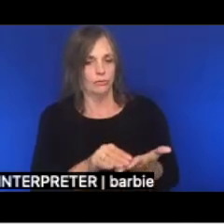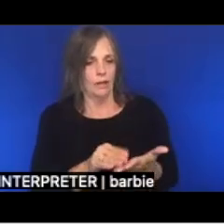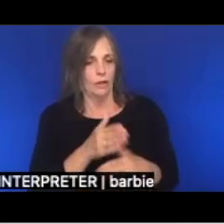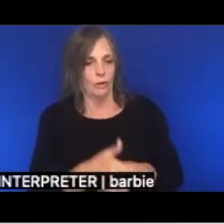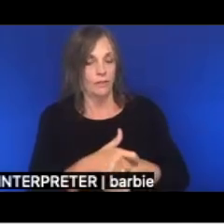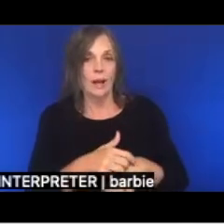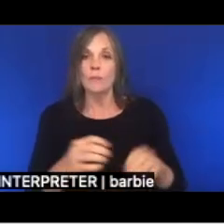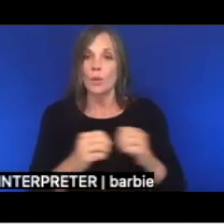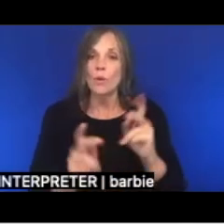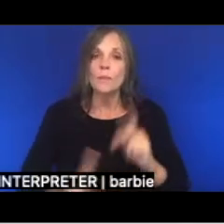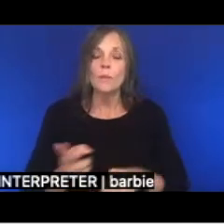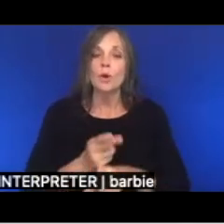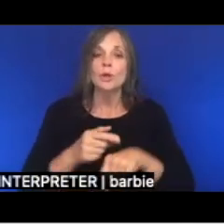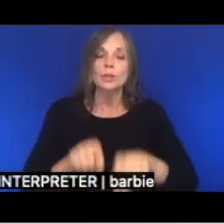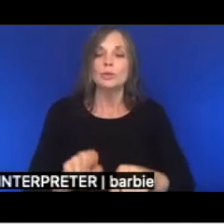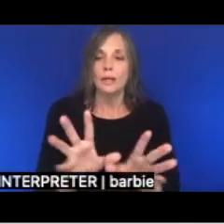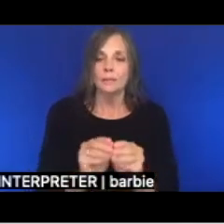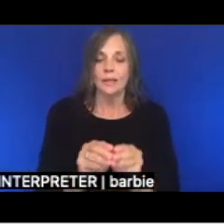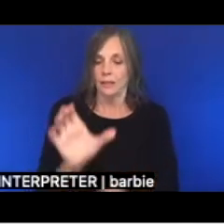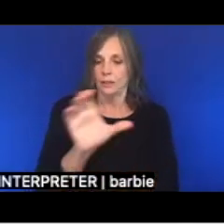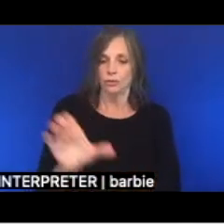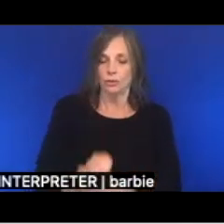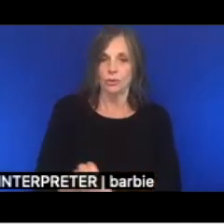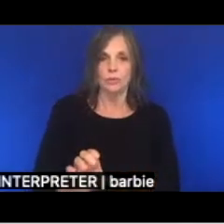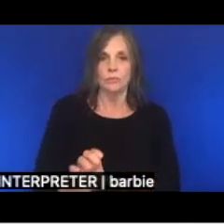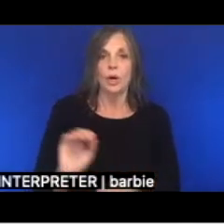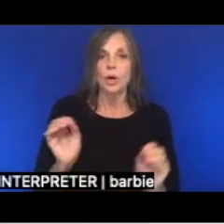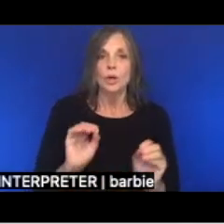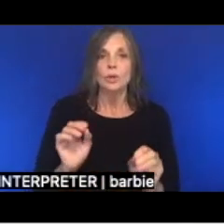use it in meetings, like in Zoom, no one used captions and